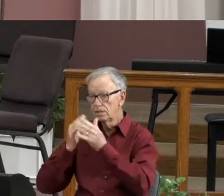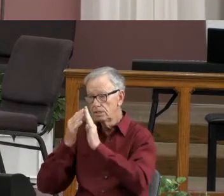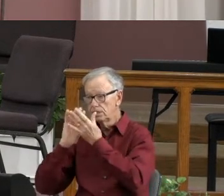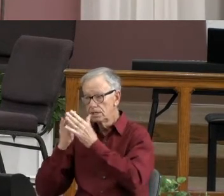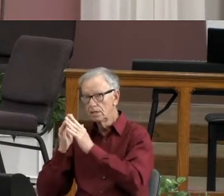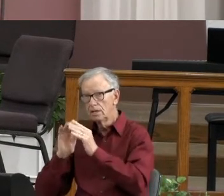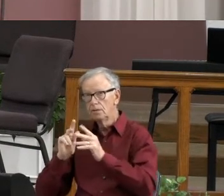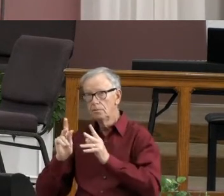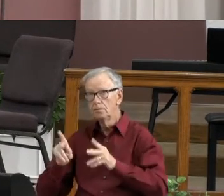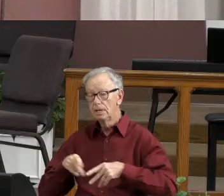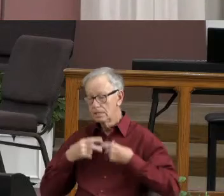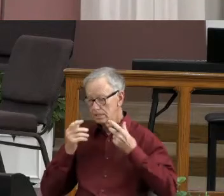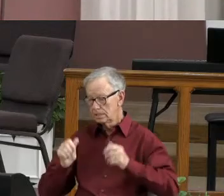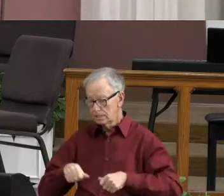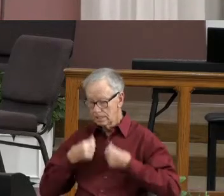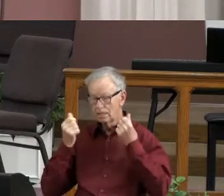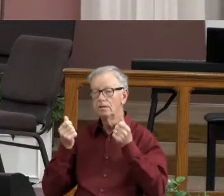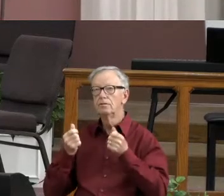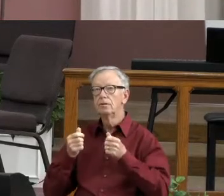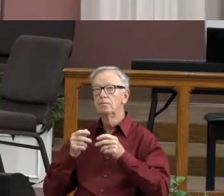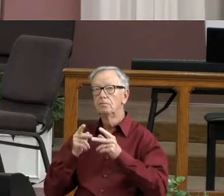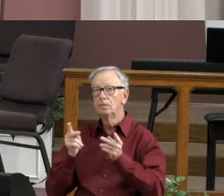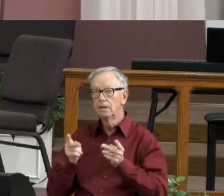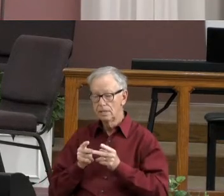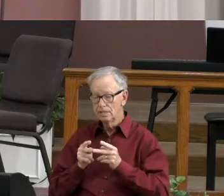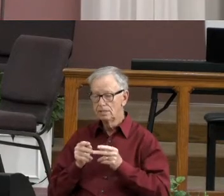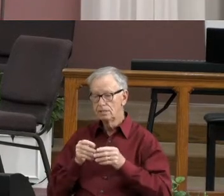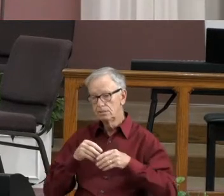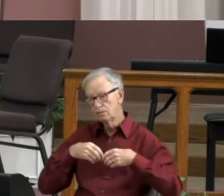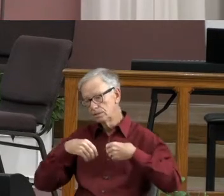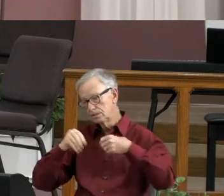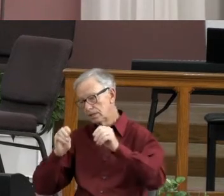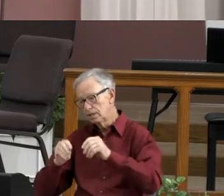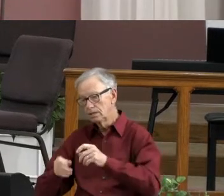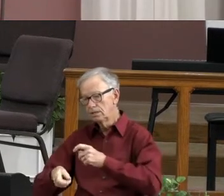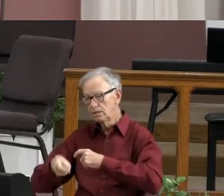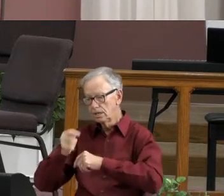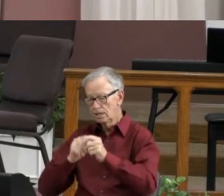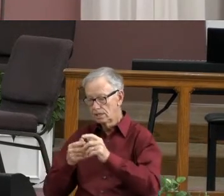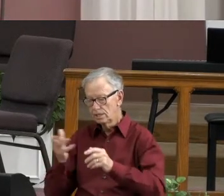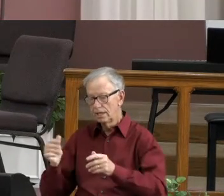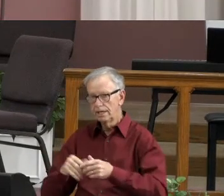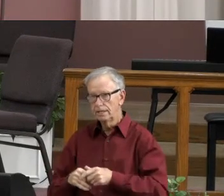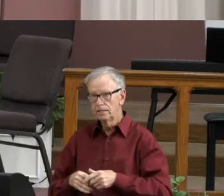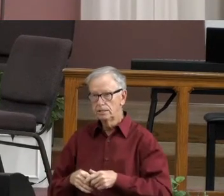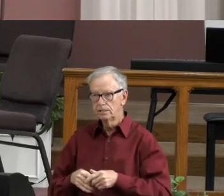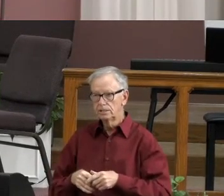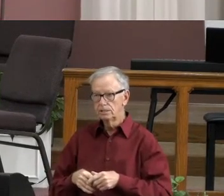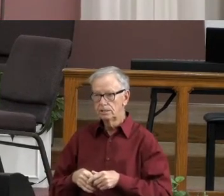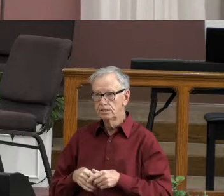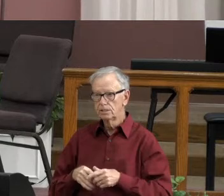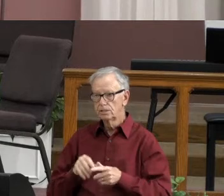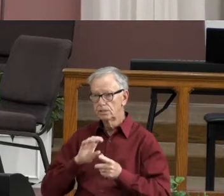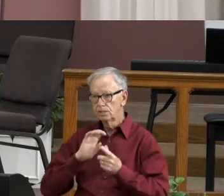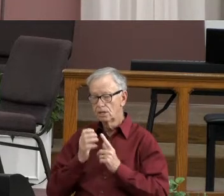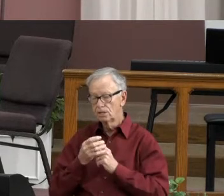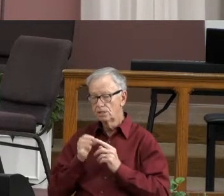to reside, a place for us to do commerce, exchange things, civilization, if you will.